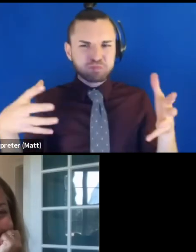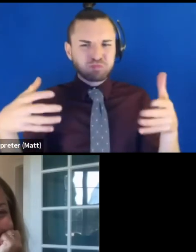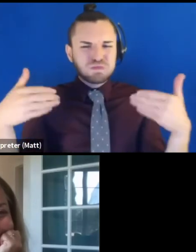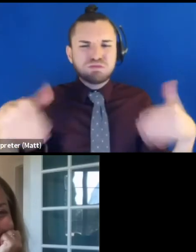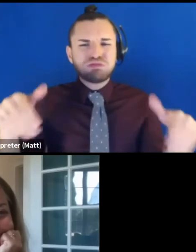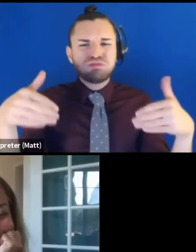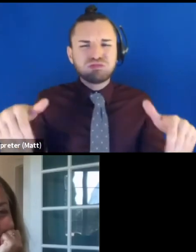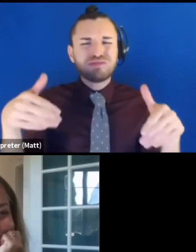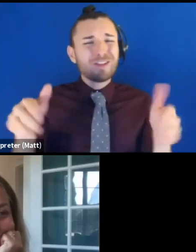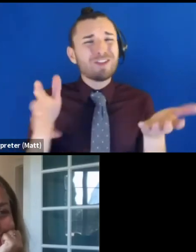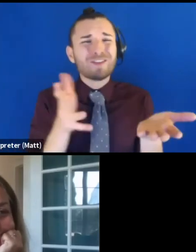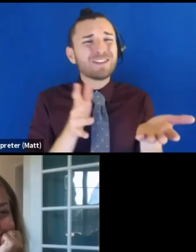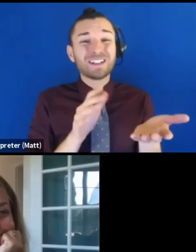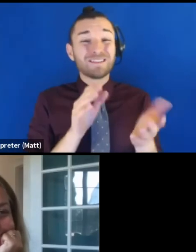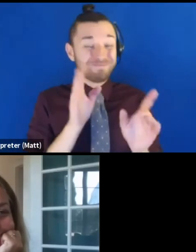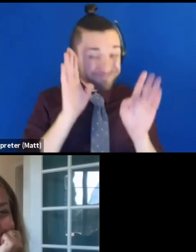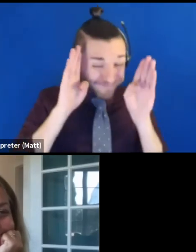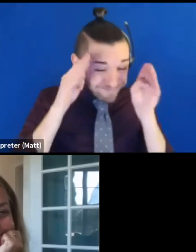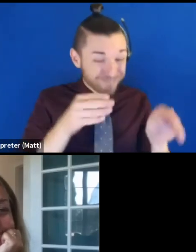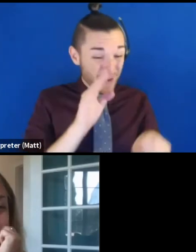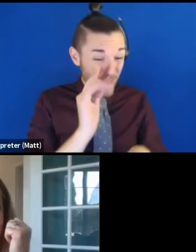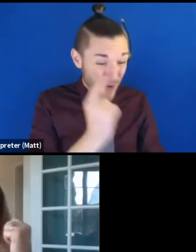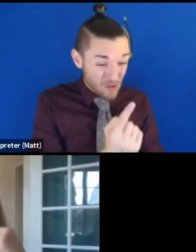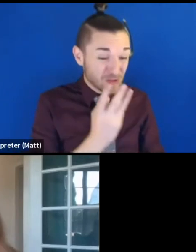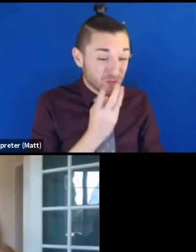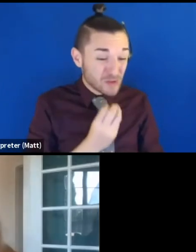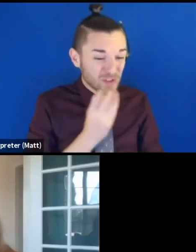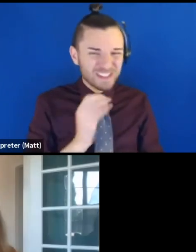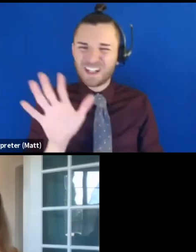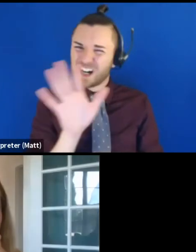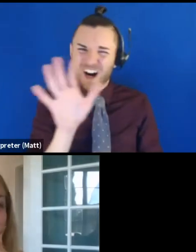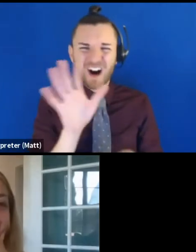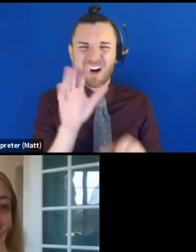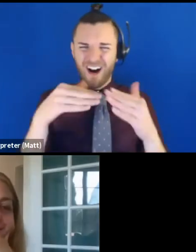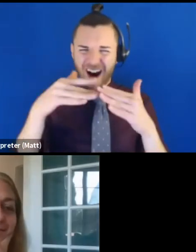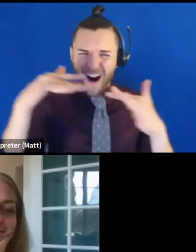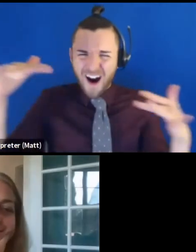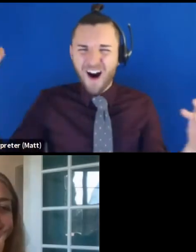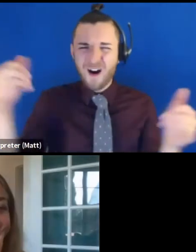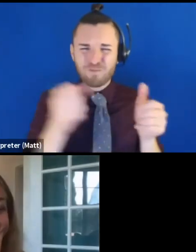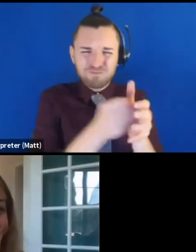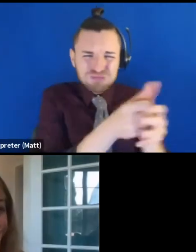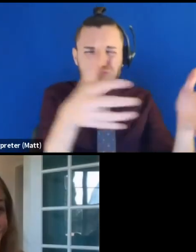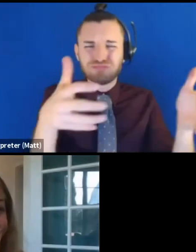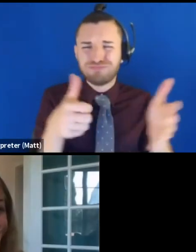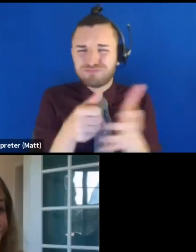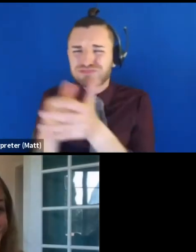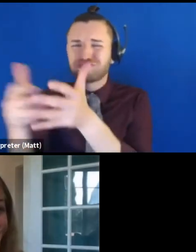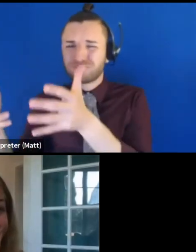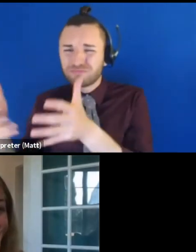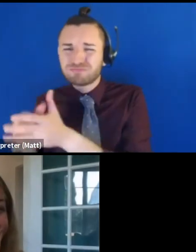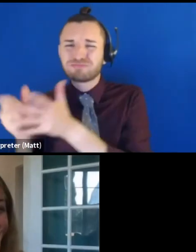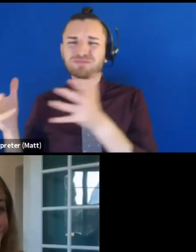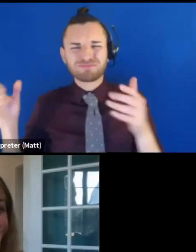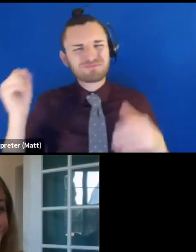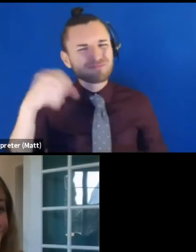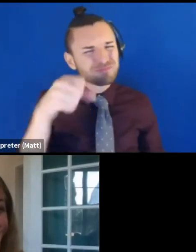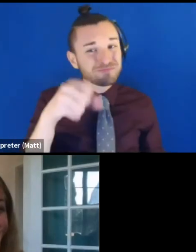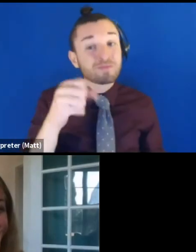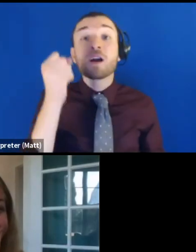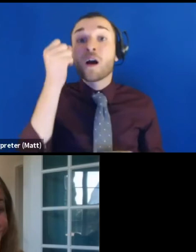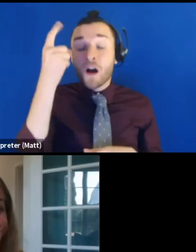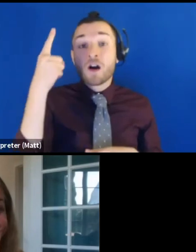expansion of representation across TV in a bunch of different categories, but it's definitely true that the specific thing for Jewish women has